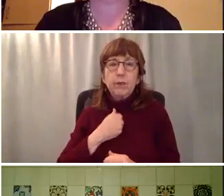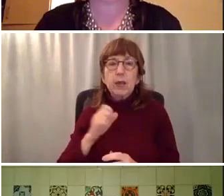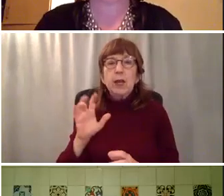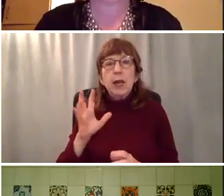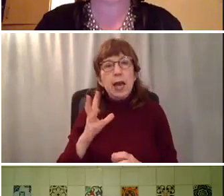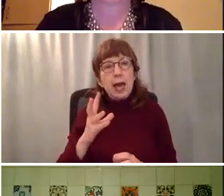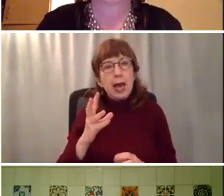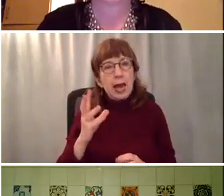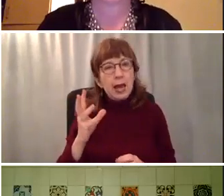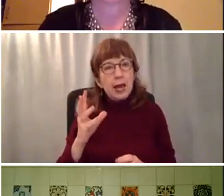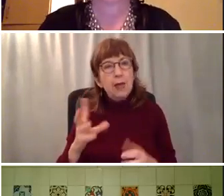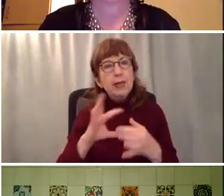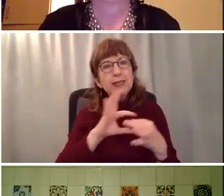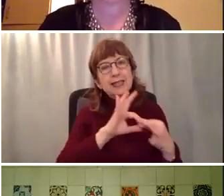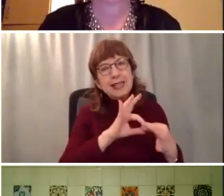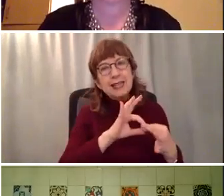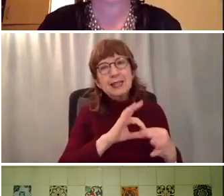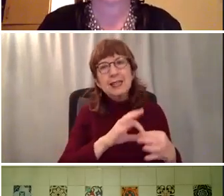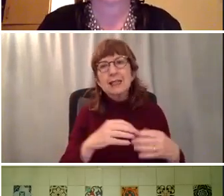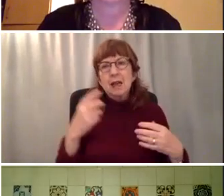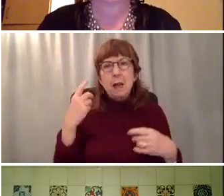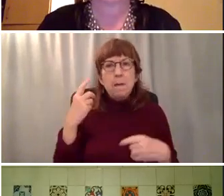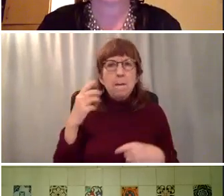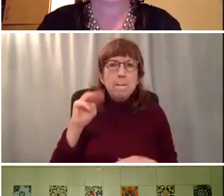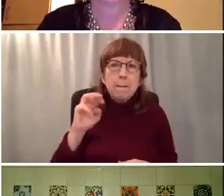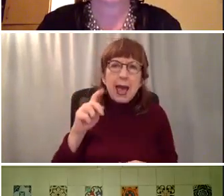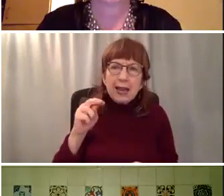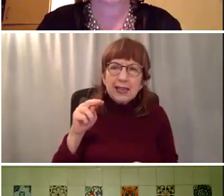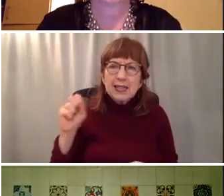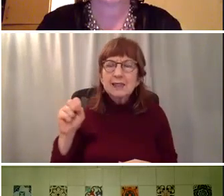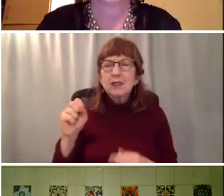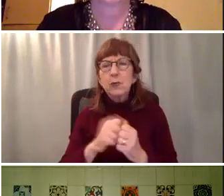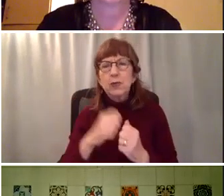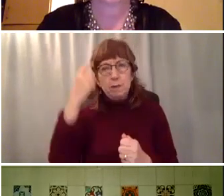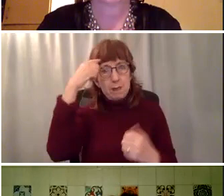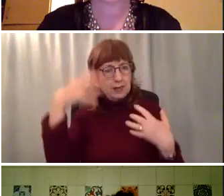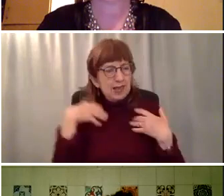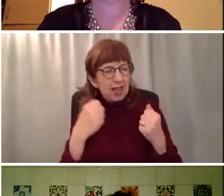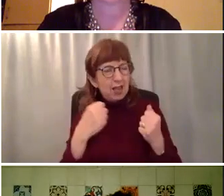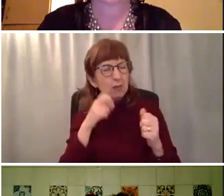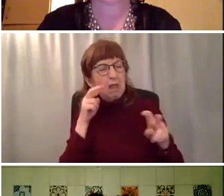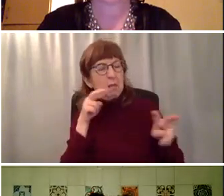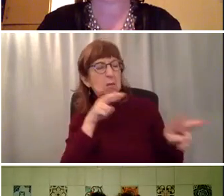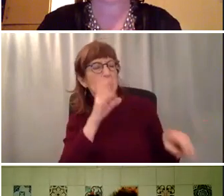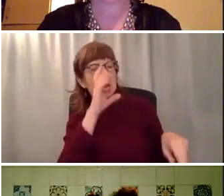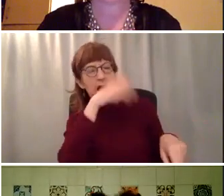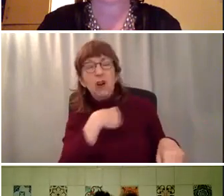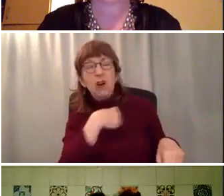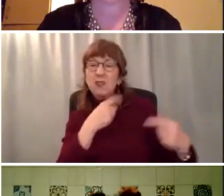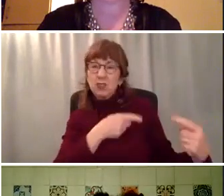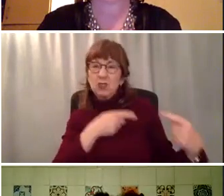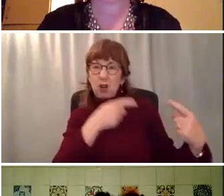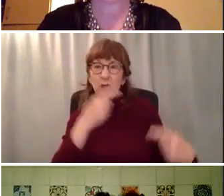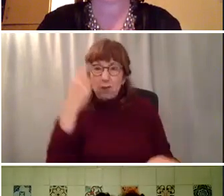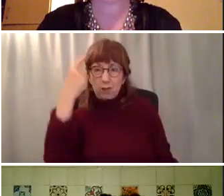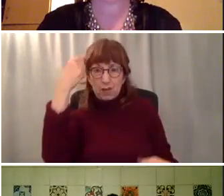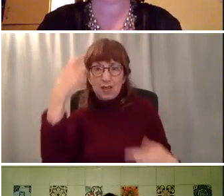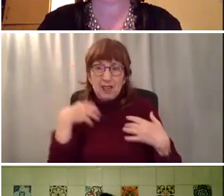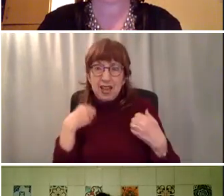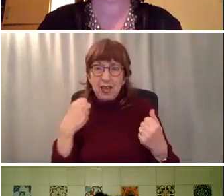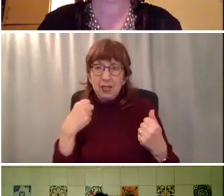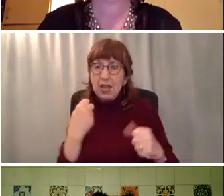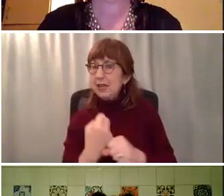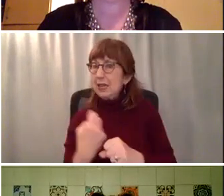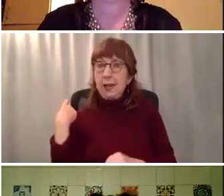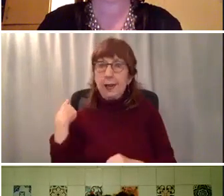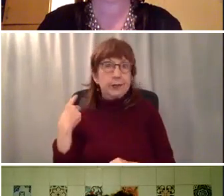And connecting madness with mental health, with being othered. And I've struggled with mental health and last year did not